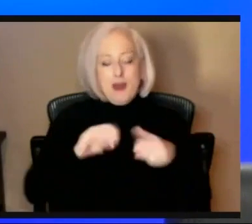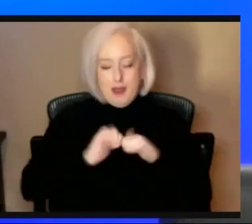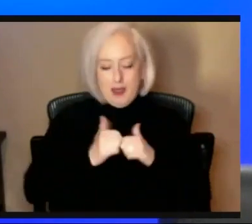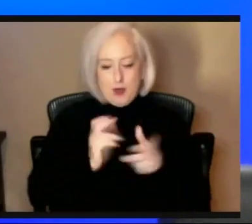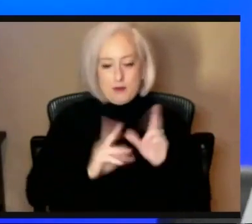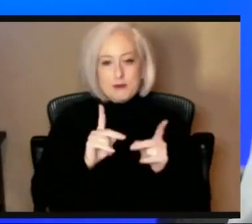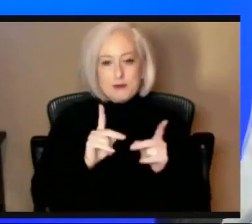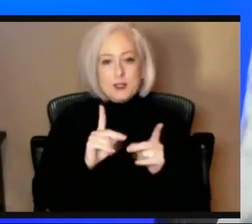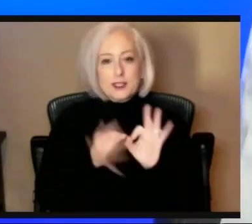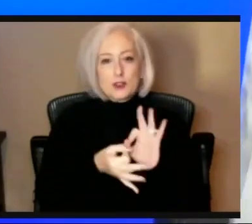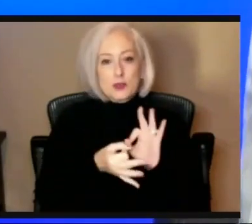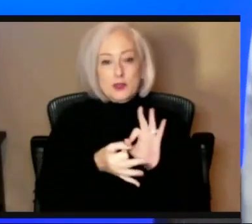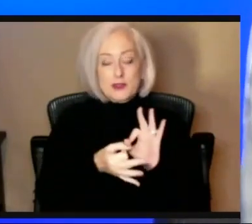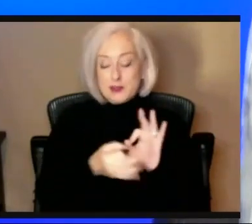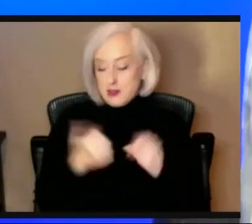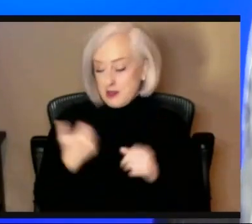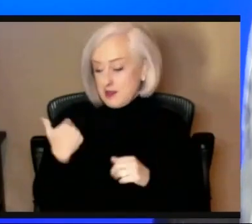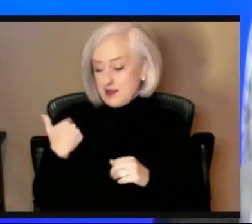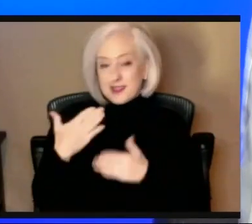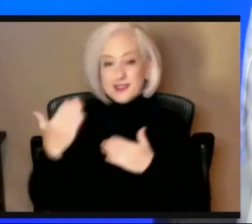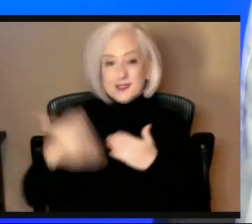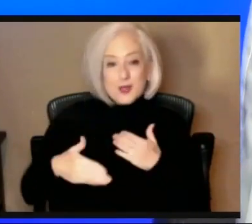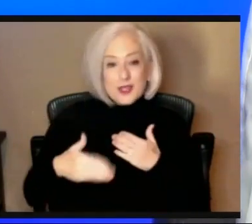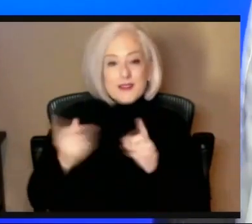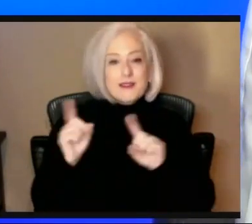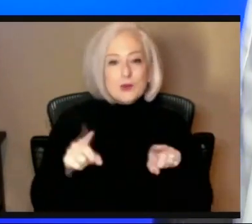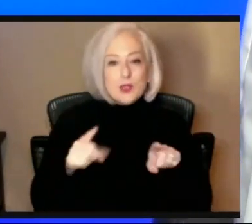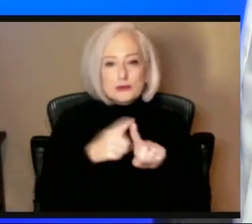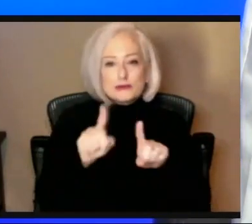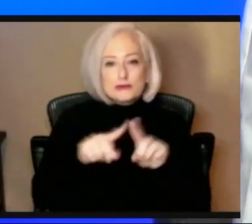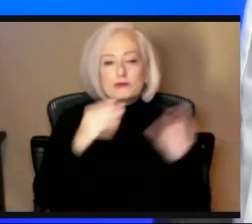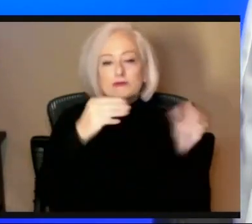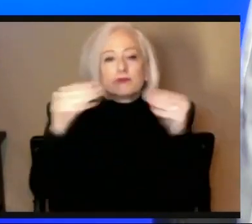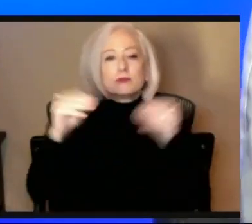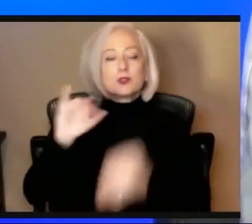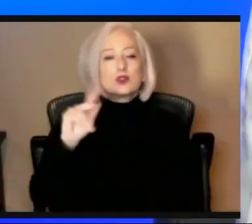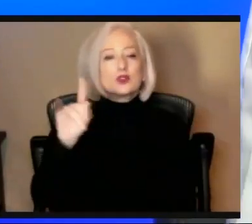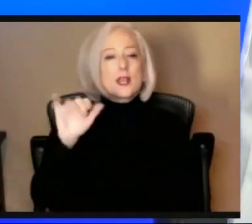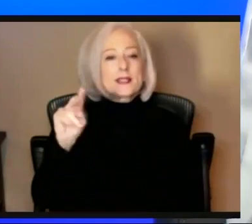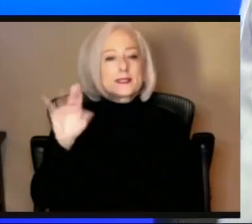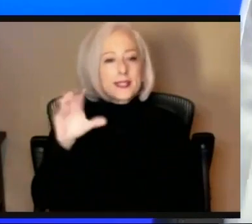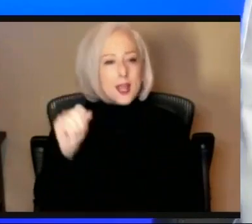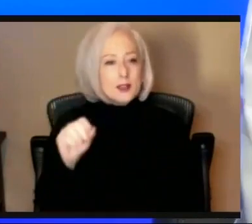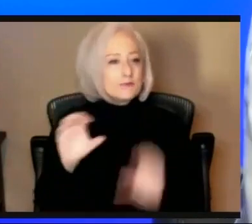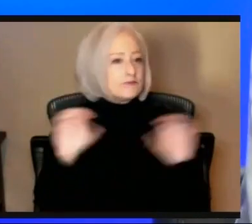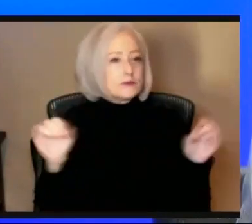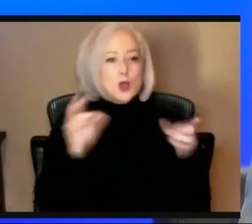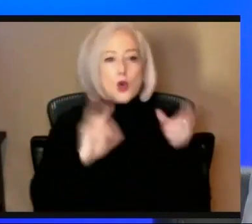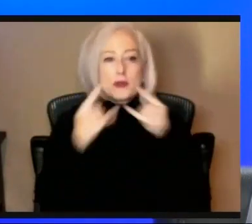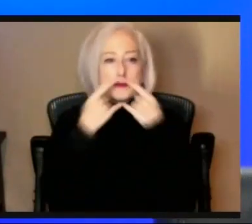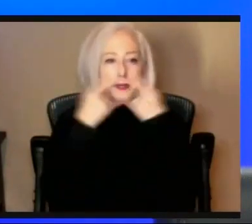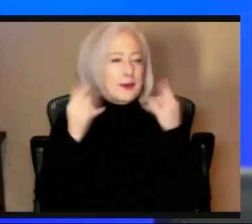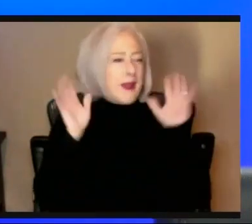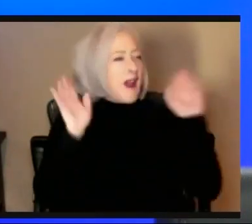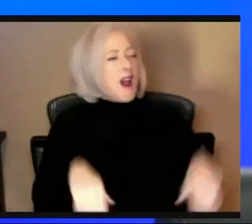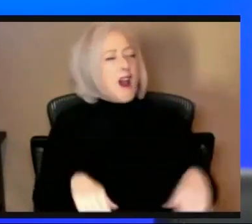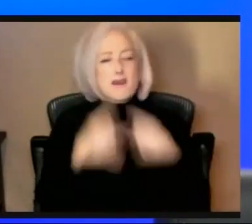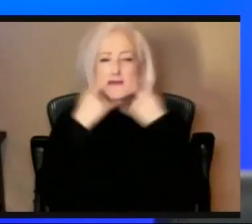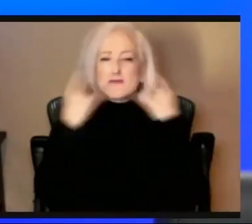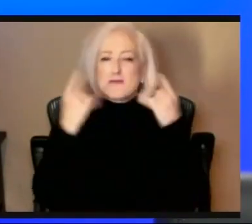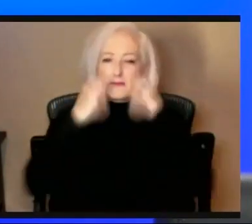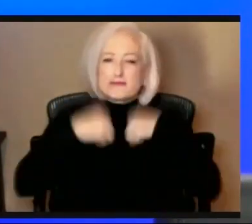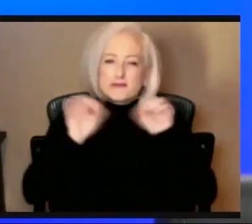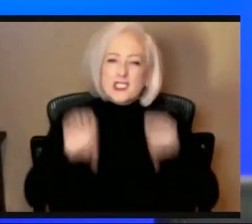Jackson County, and I noticed a few folks just kind of out there, nobody's wearing a mask anymore. The mask, they said you could take your mask off. No, actually what they